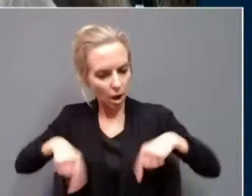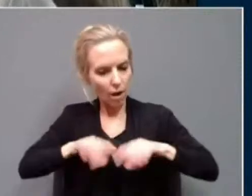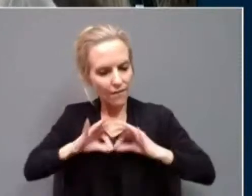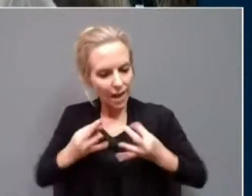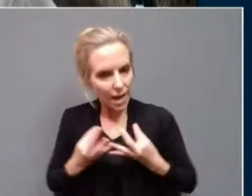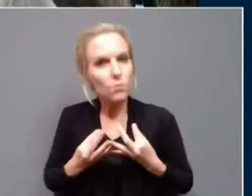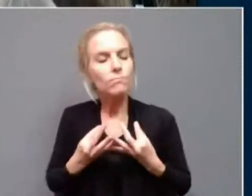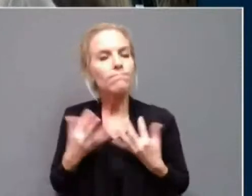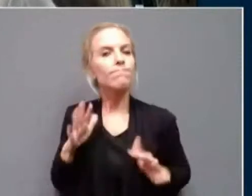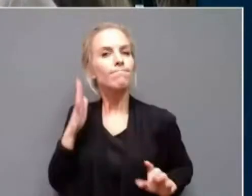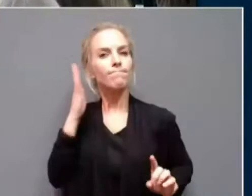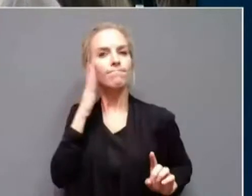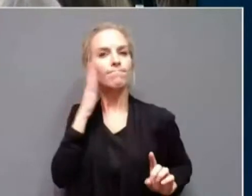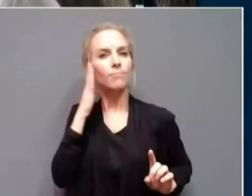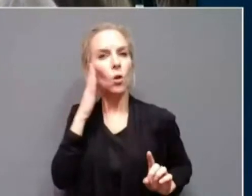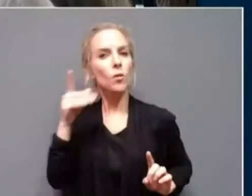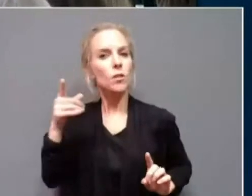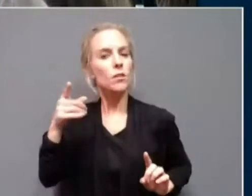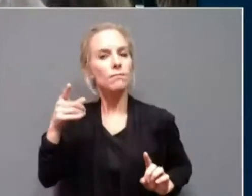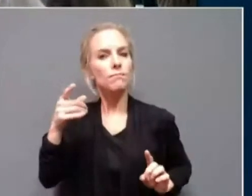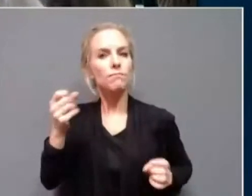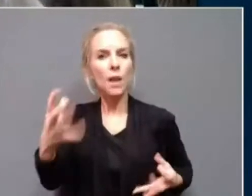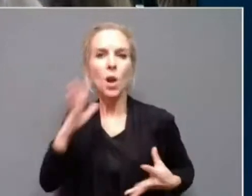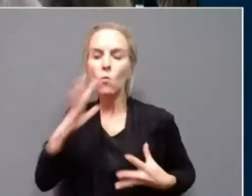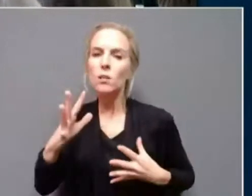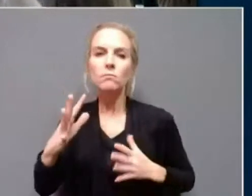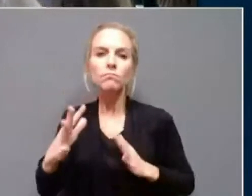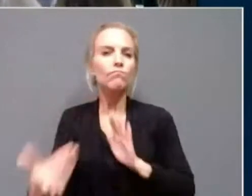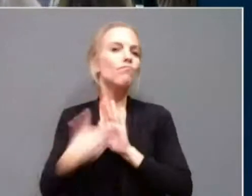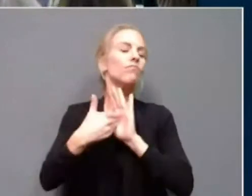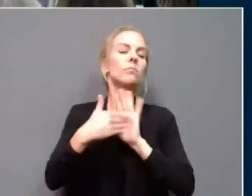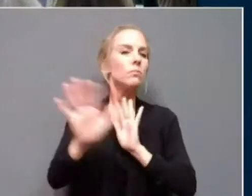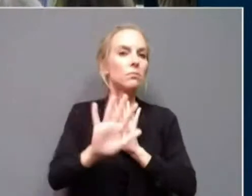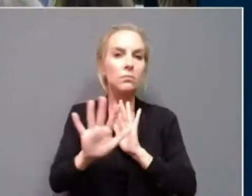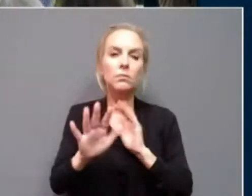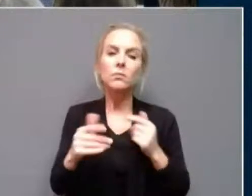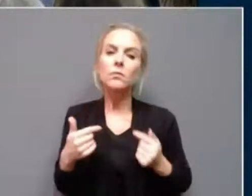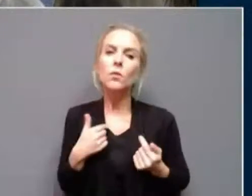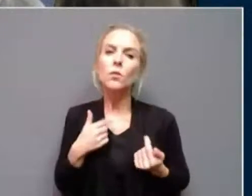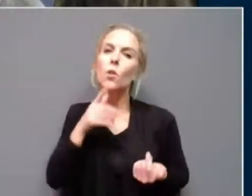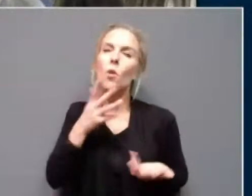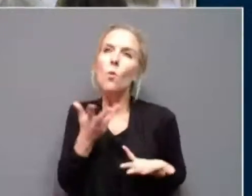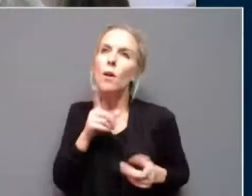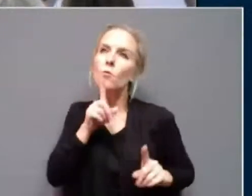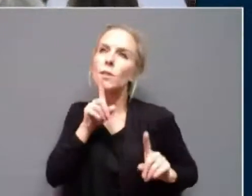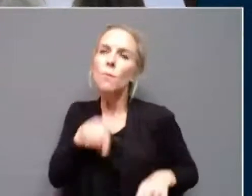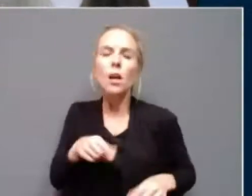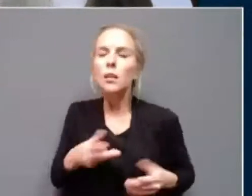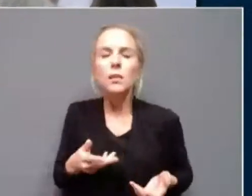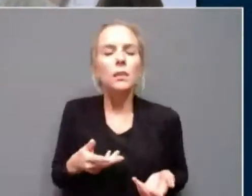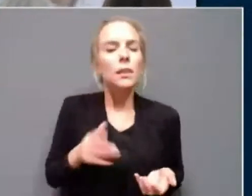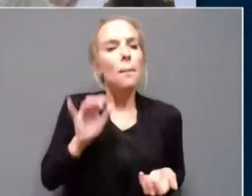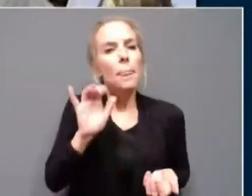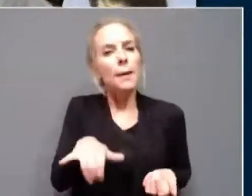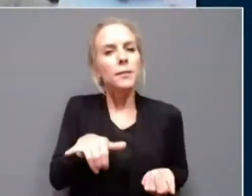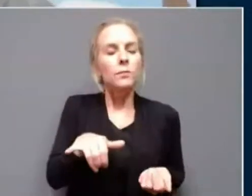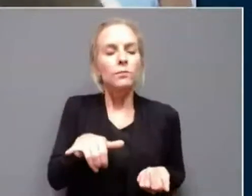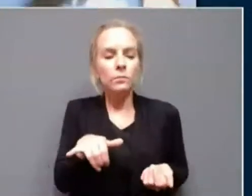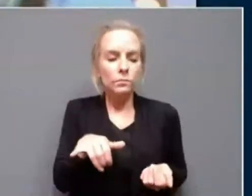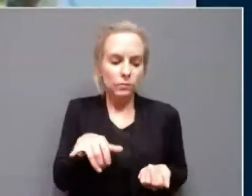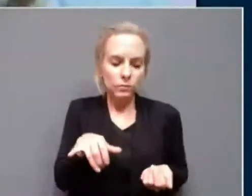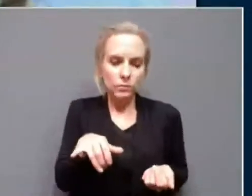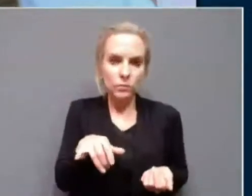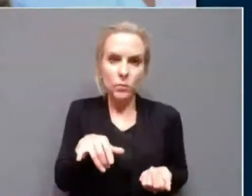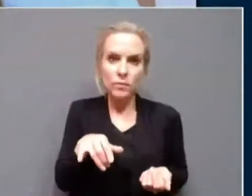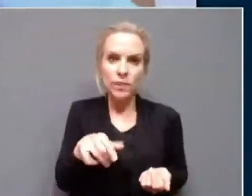knowing that there'd be blowback. And his dad told me, I'm not sure what it was in response to, that if I ever